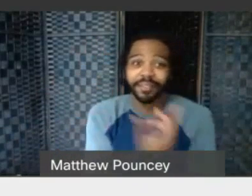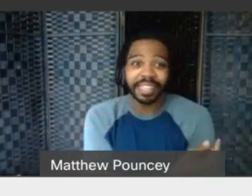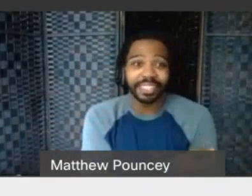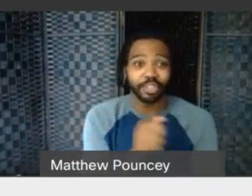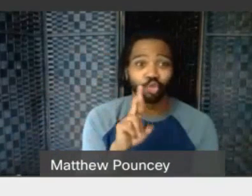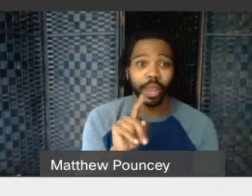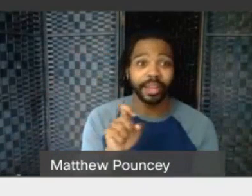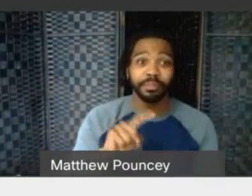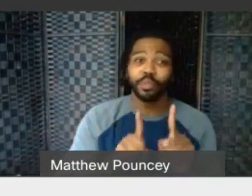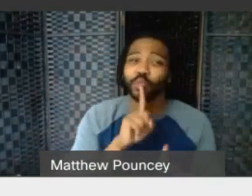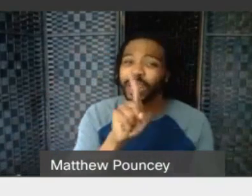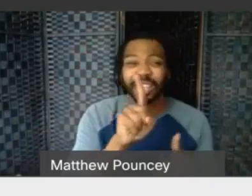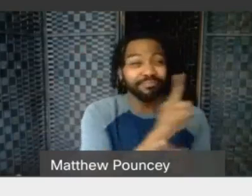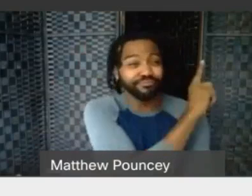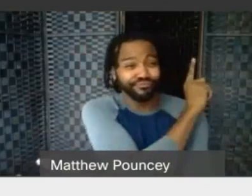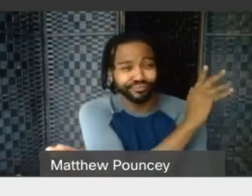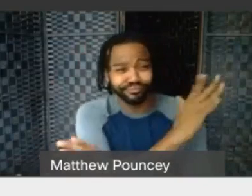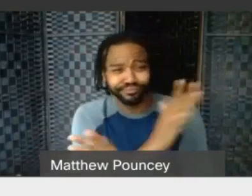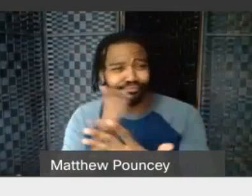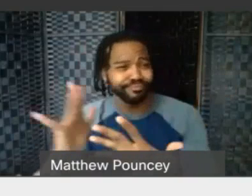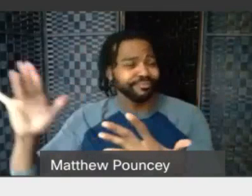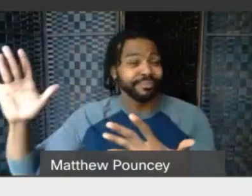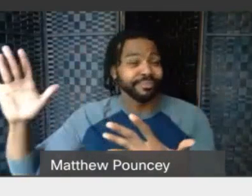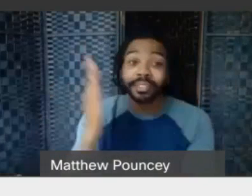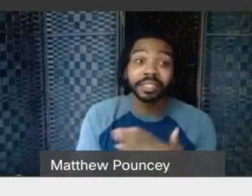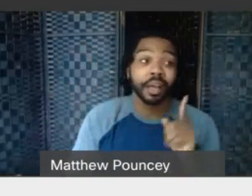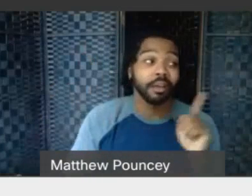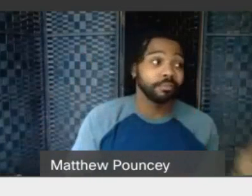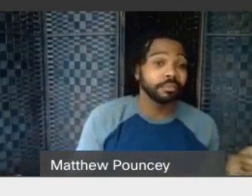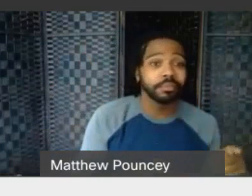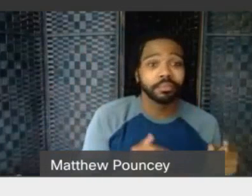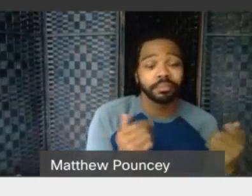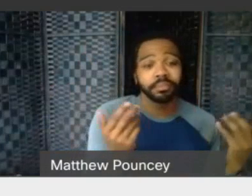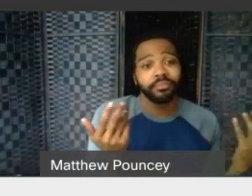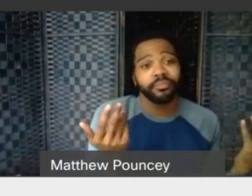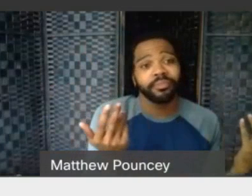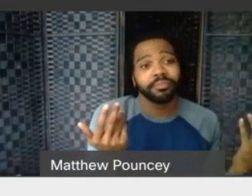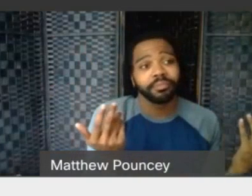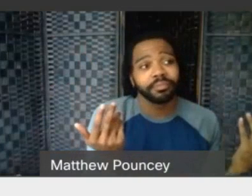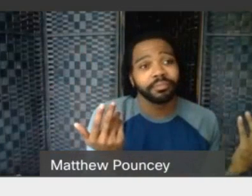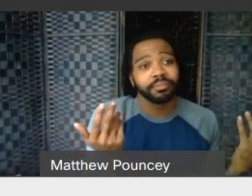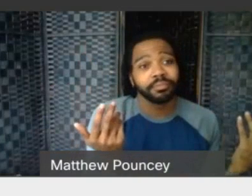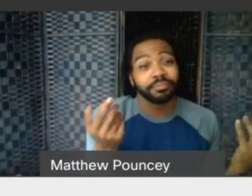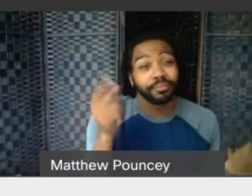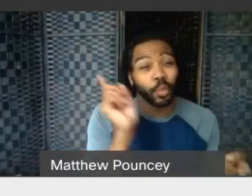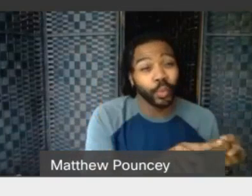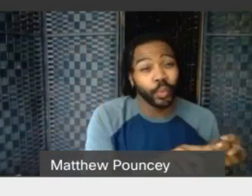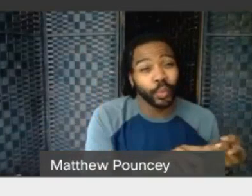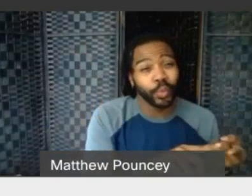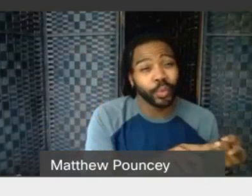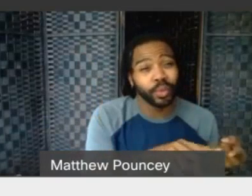really runs the gamut from some providers where there is pretty low. I